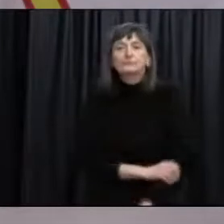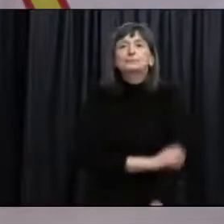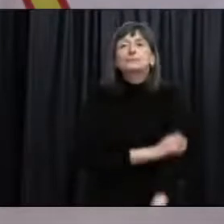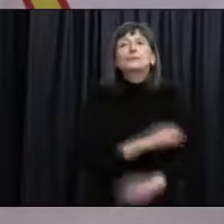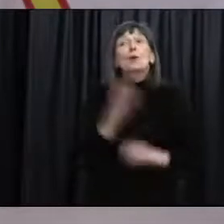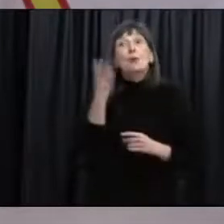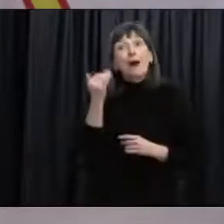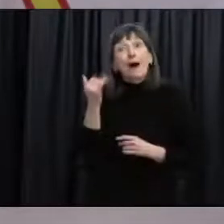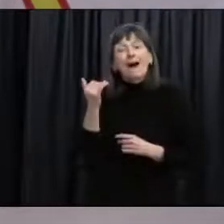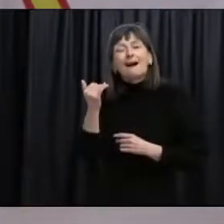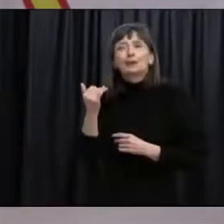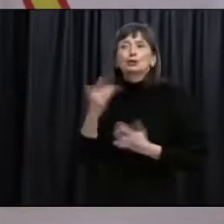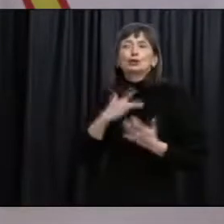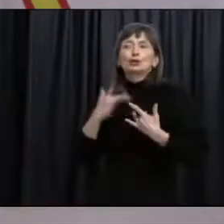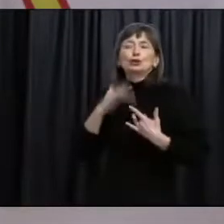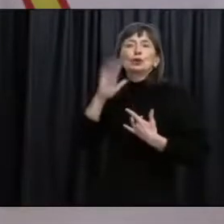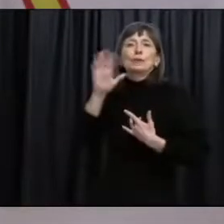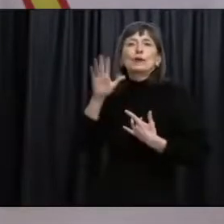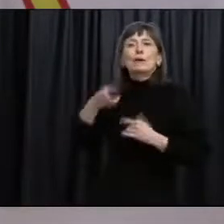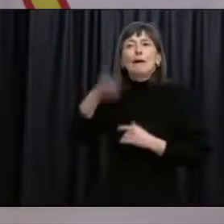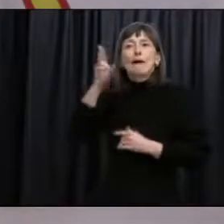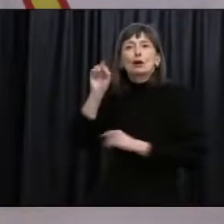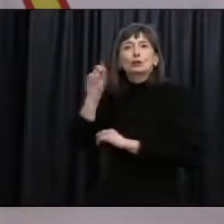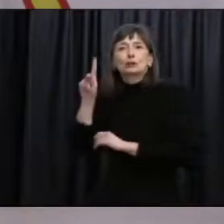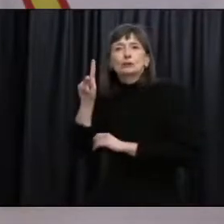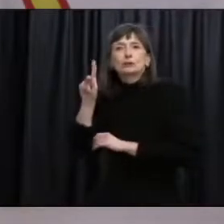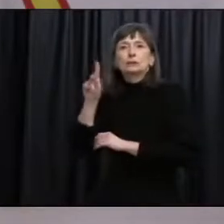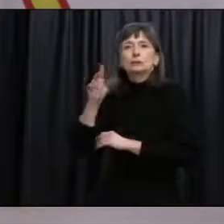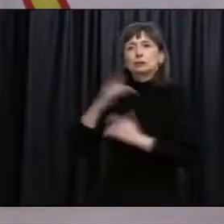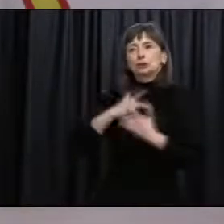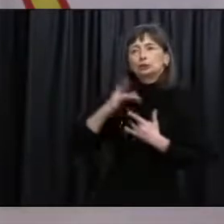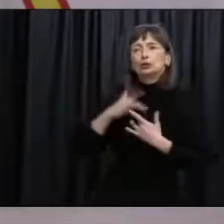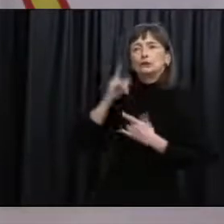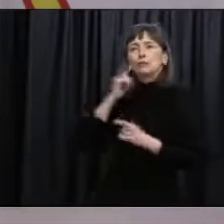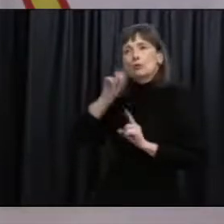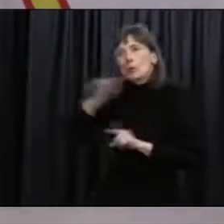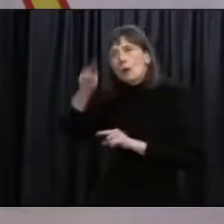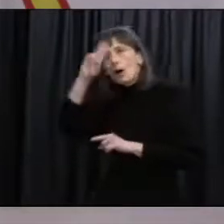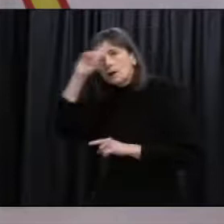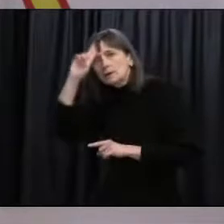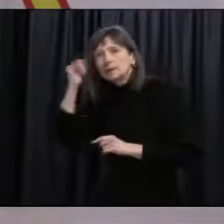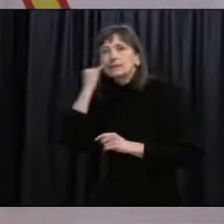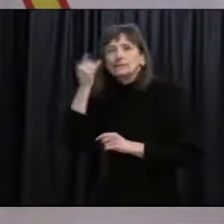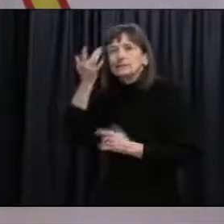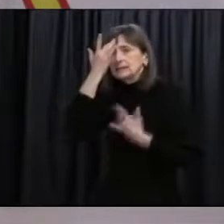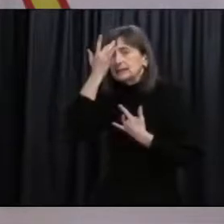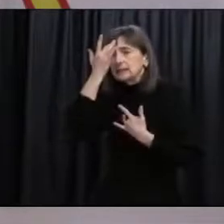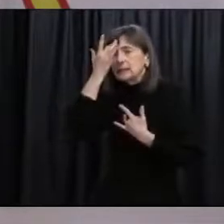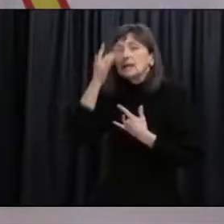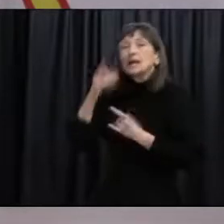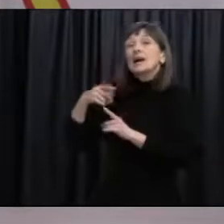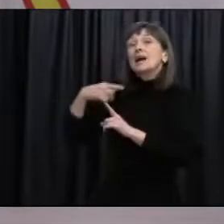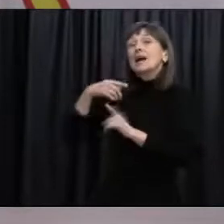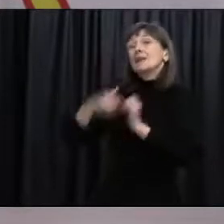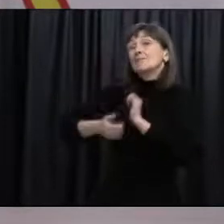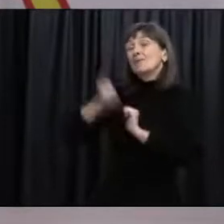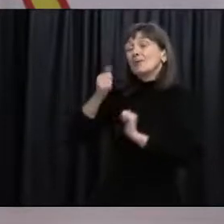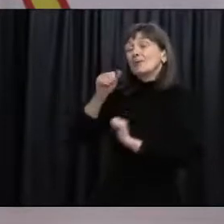death due to COVID-19 in this population, and since VIPIT reports have been